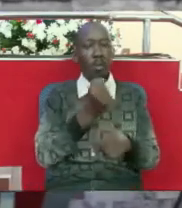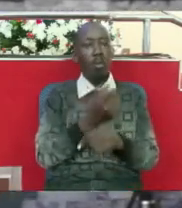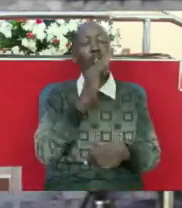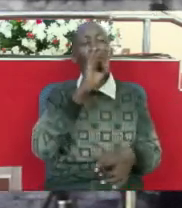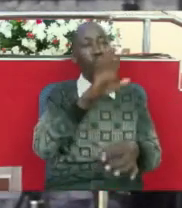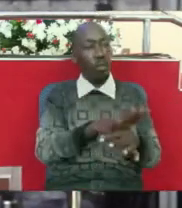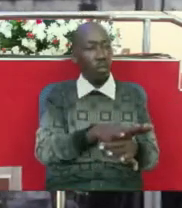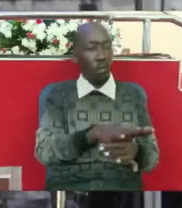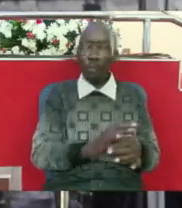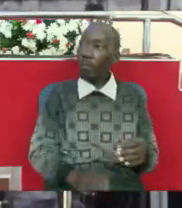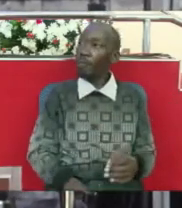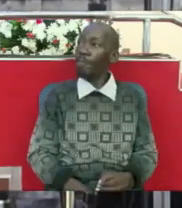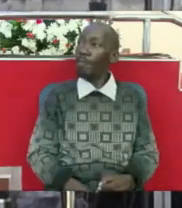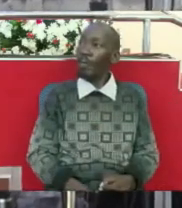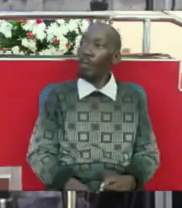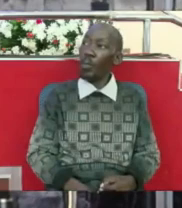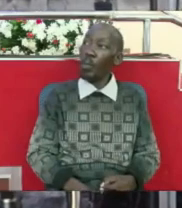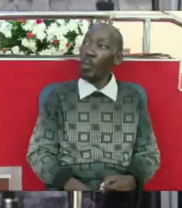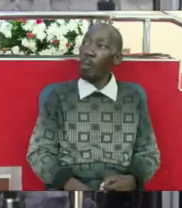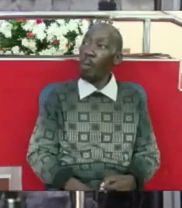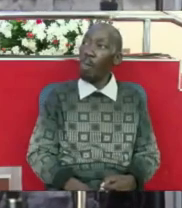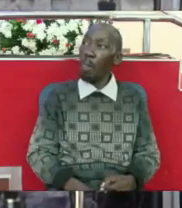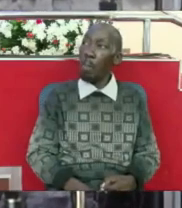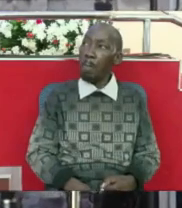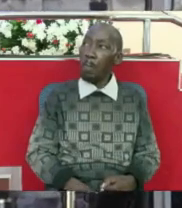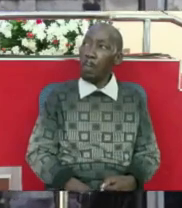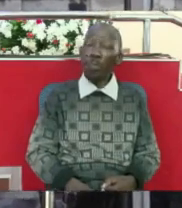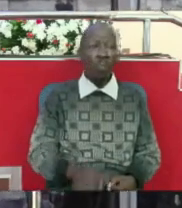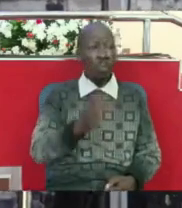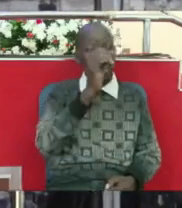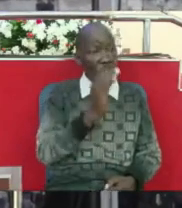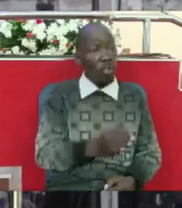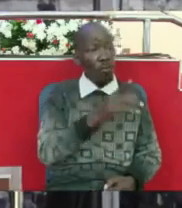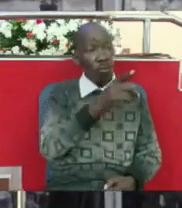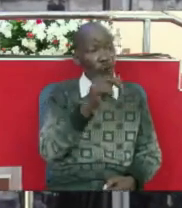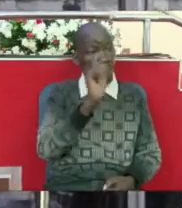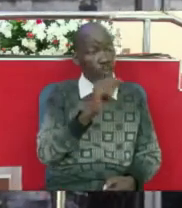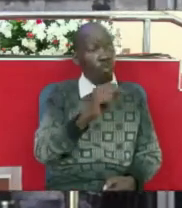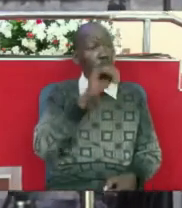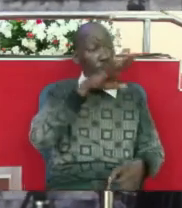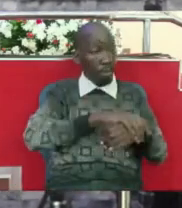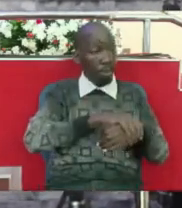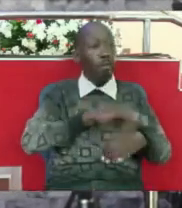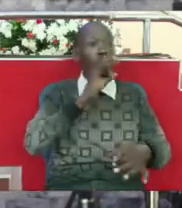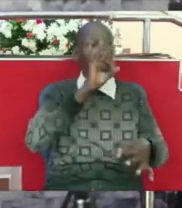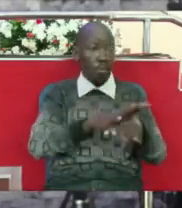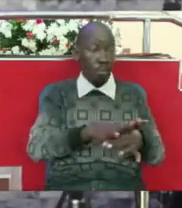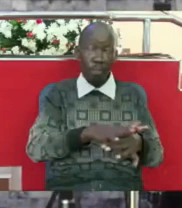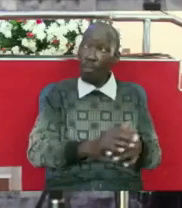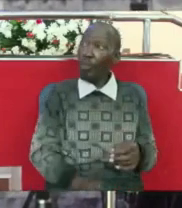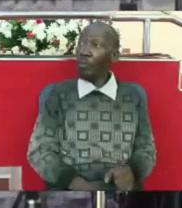promises. Vimetokana na ahadi. If you can find a promise, kama unaweza